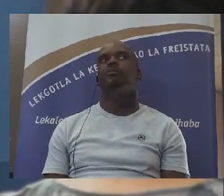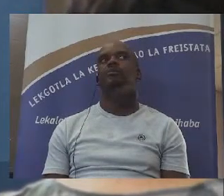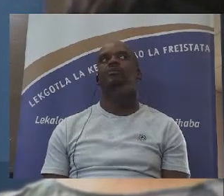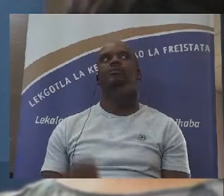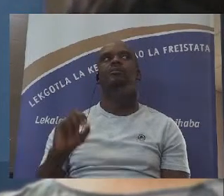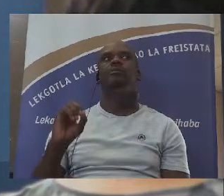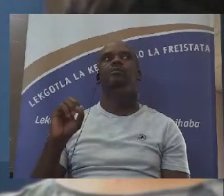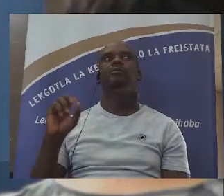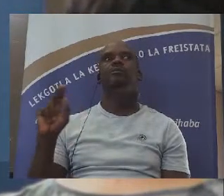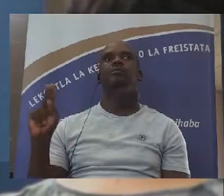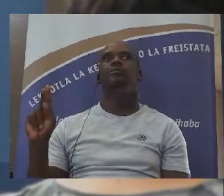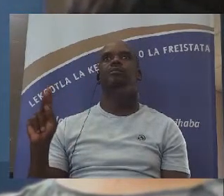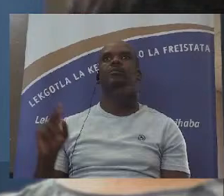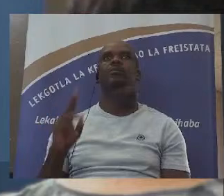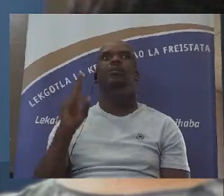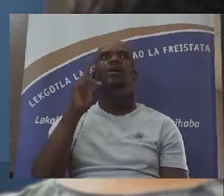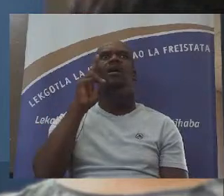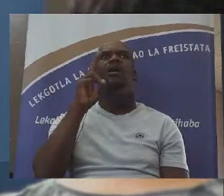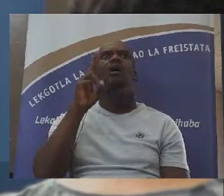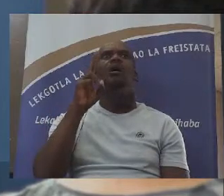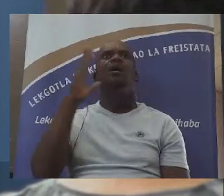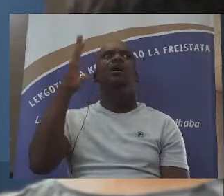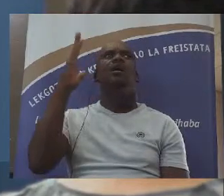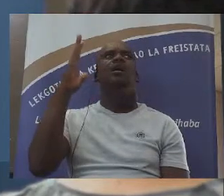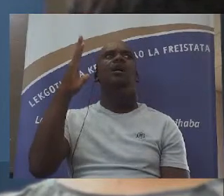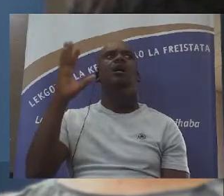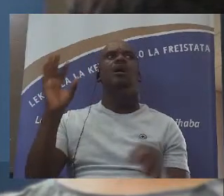Okay. Ha ke bone matsoho.